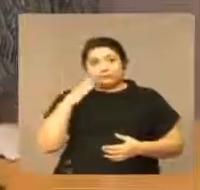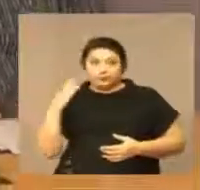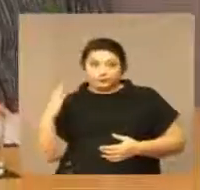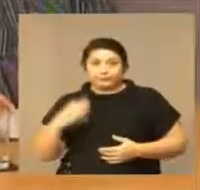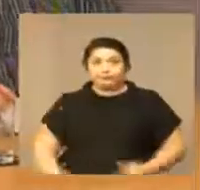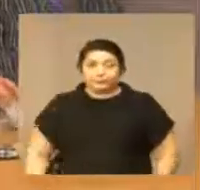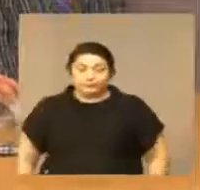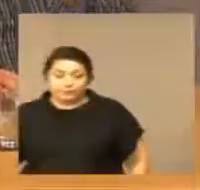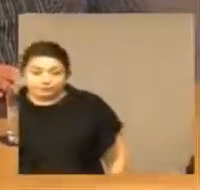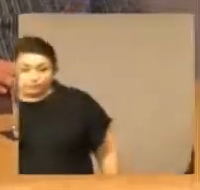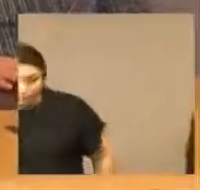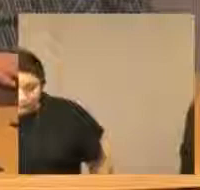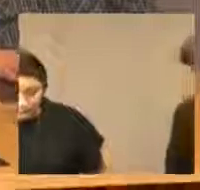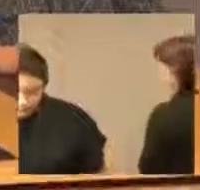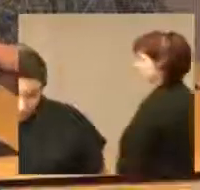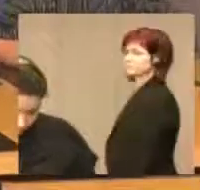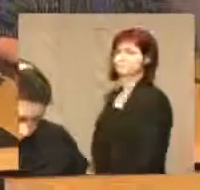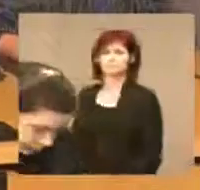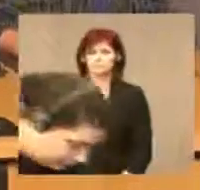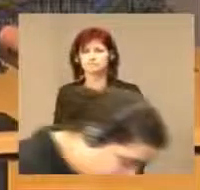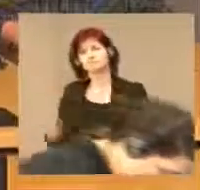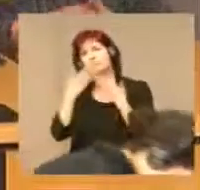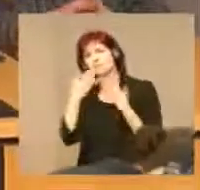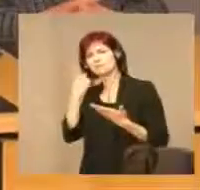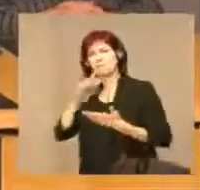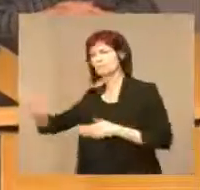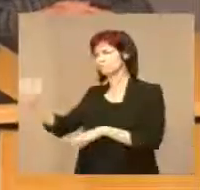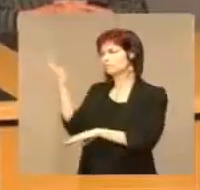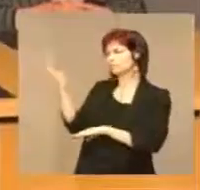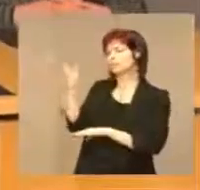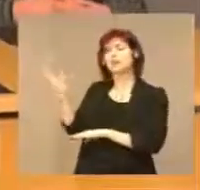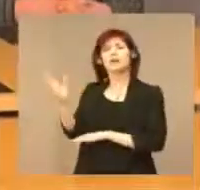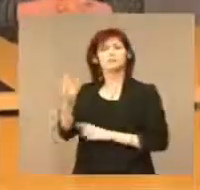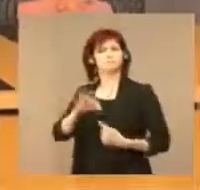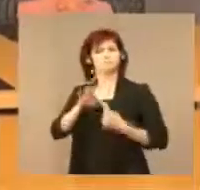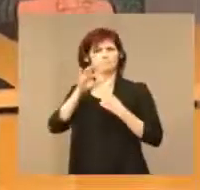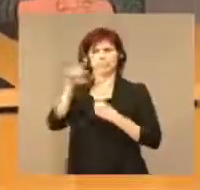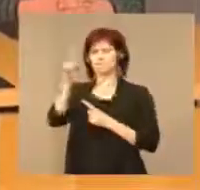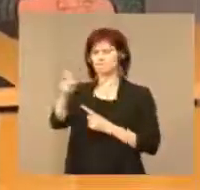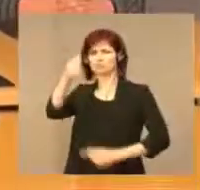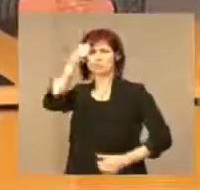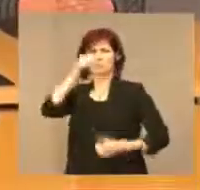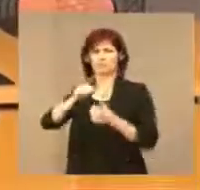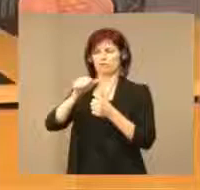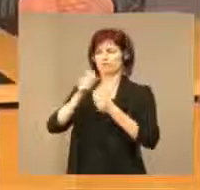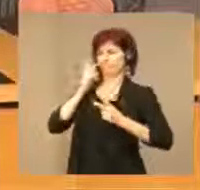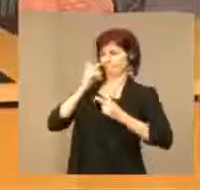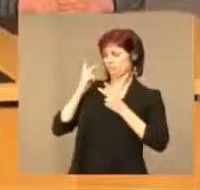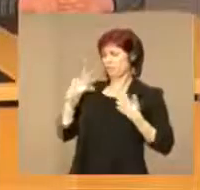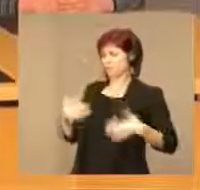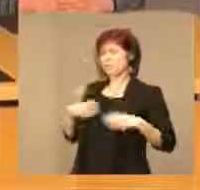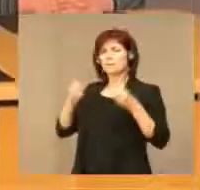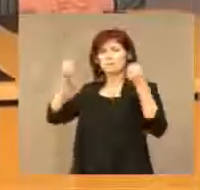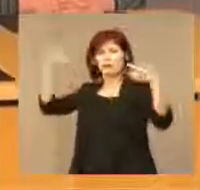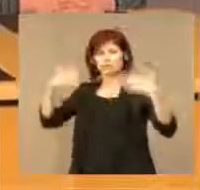Thank you for your presentation, and especially I think it's important for us to remember the significant numbers of the youth population in